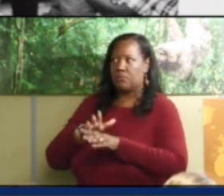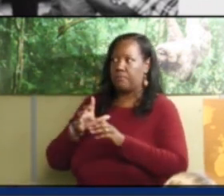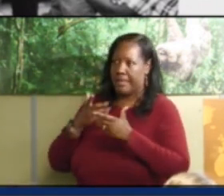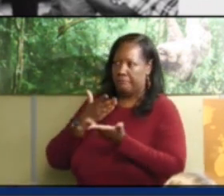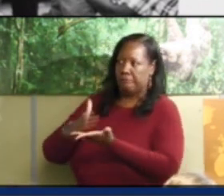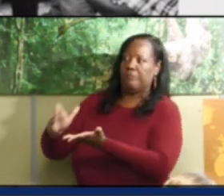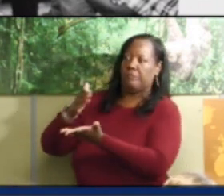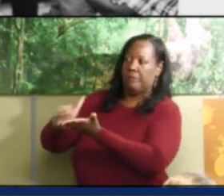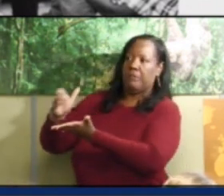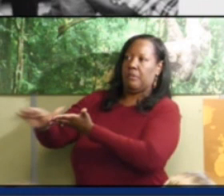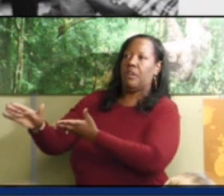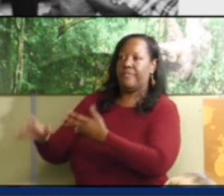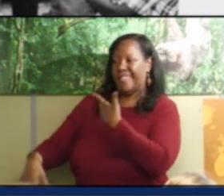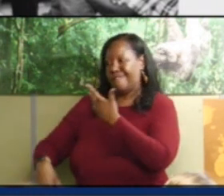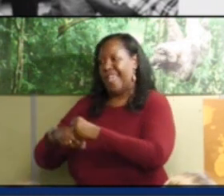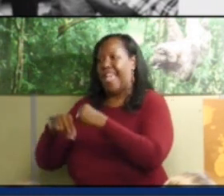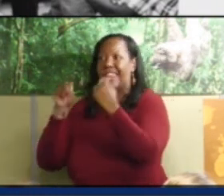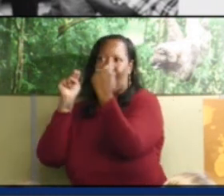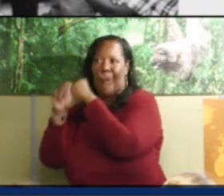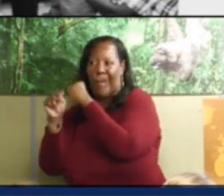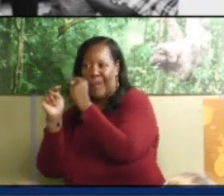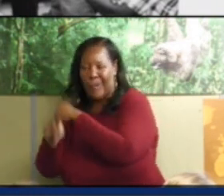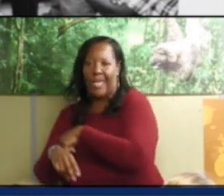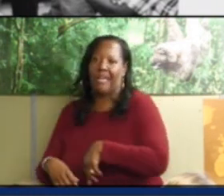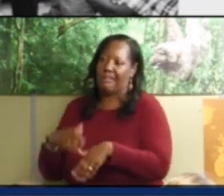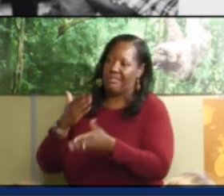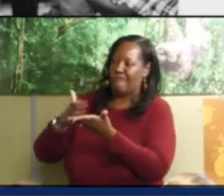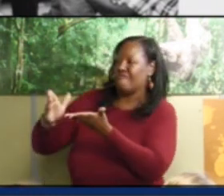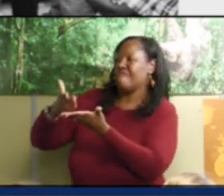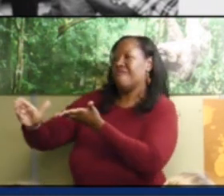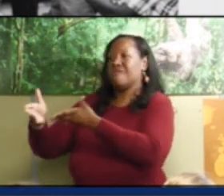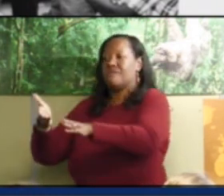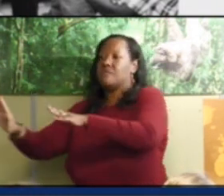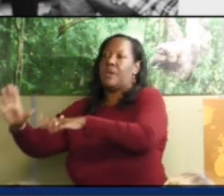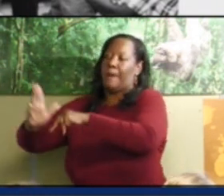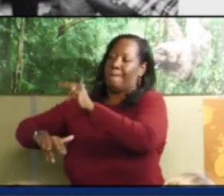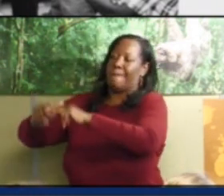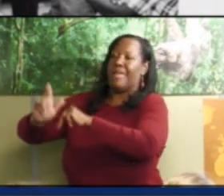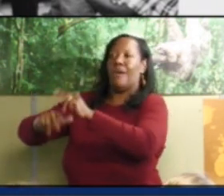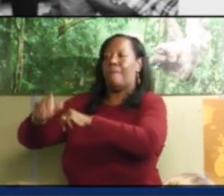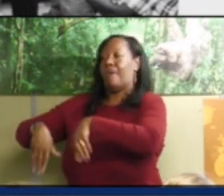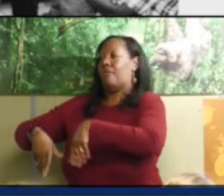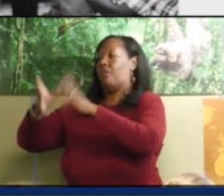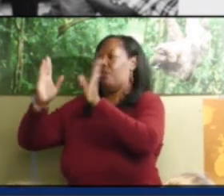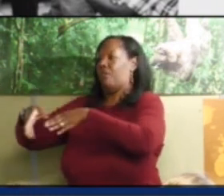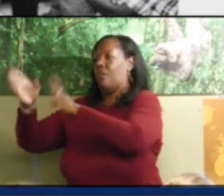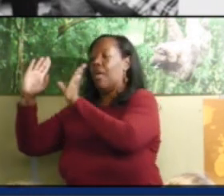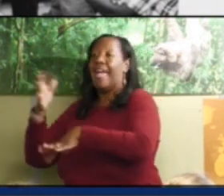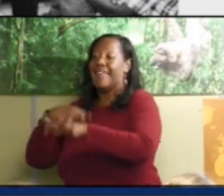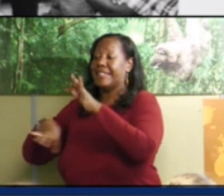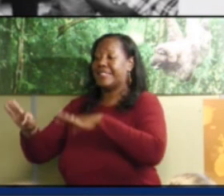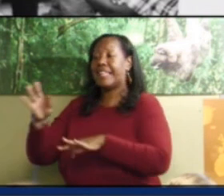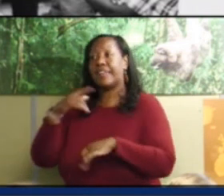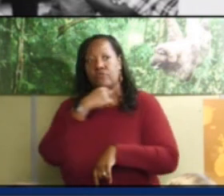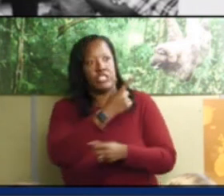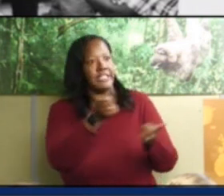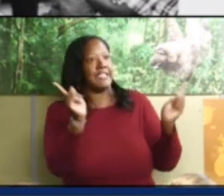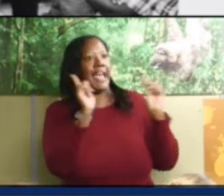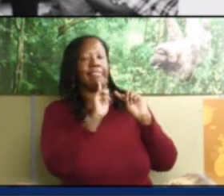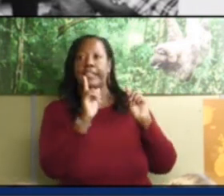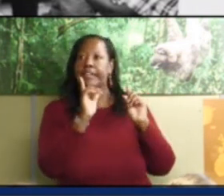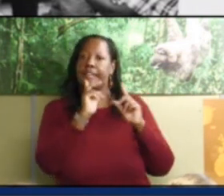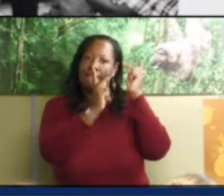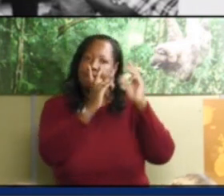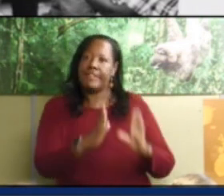putting a highway through and all other things over the years. And rather than just telling visitors the